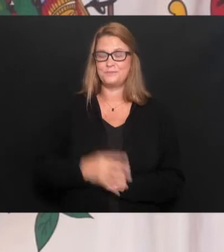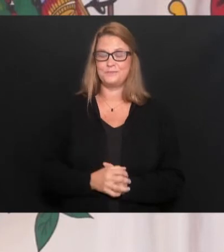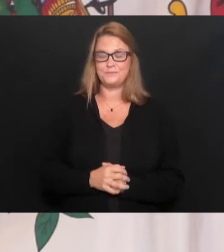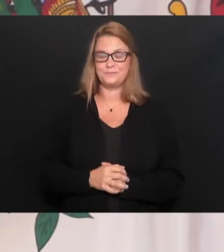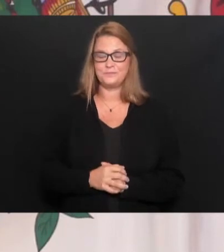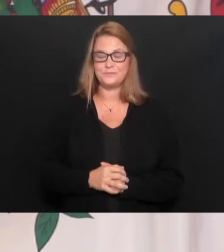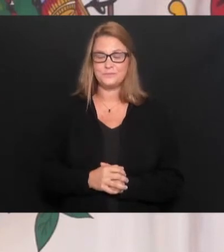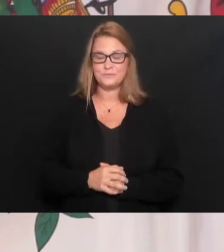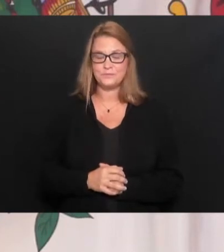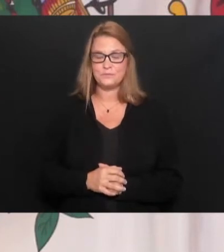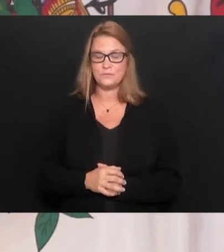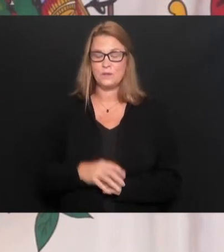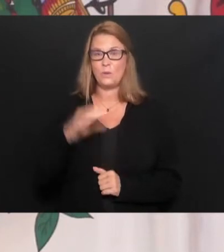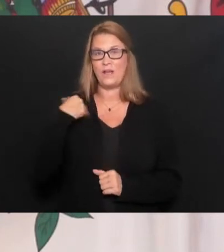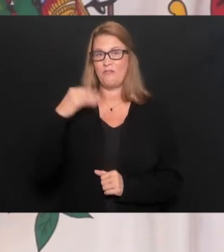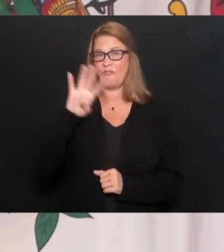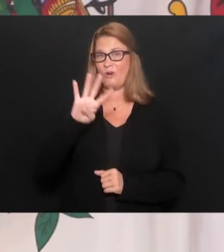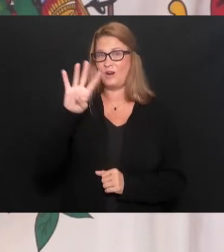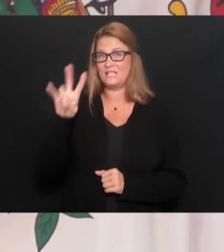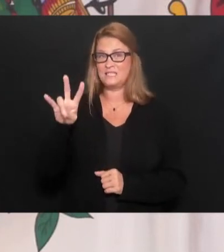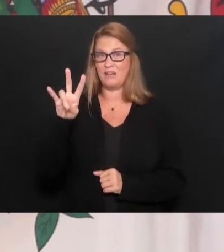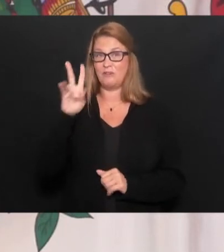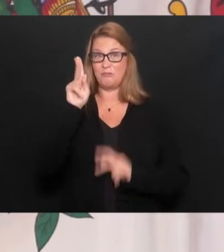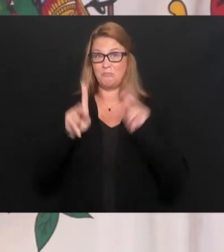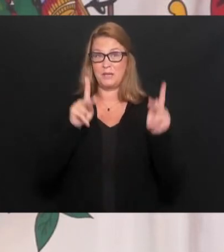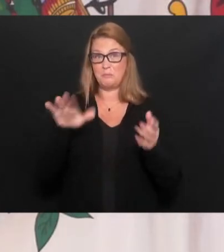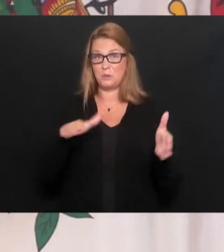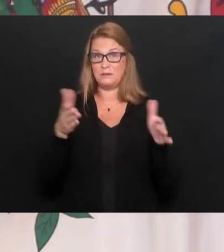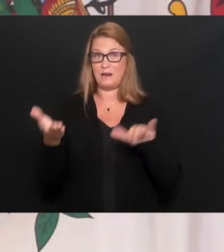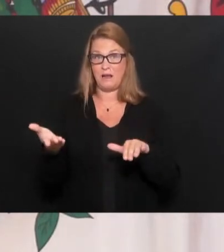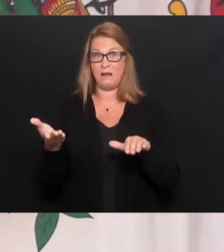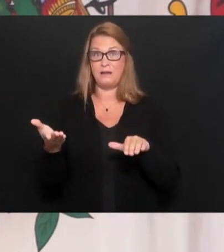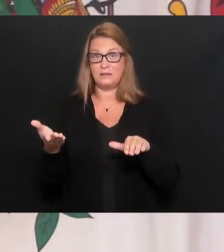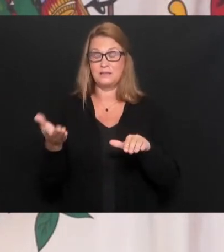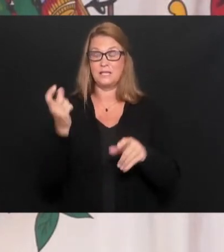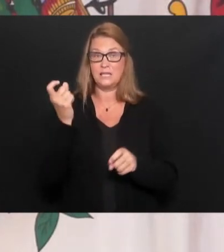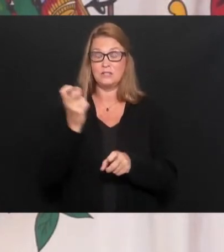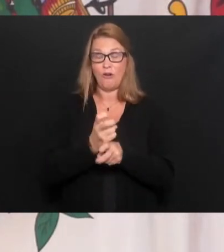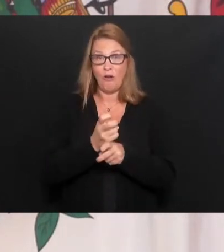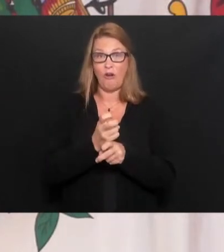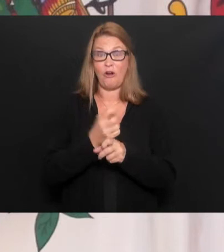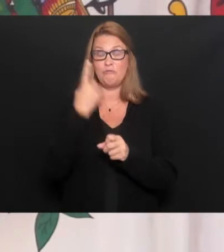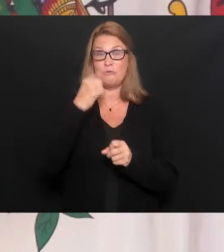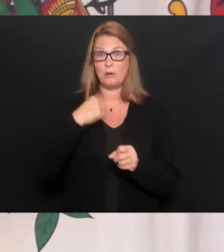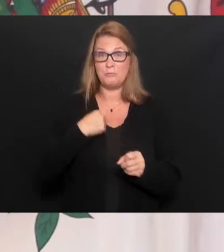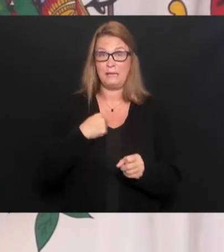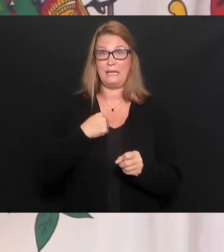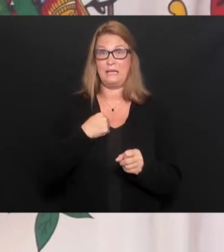We've lost an additional 47 West Virginians. It's hard to sit here and say, well,